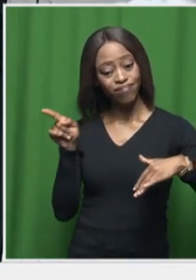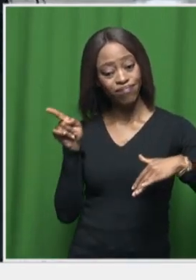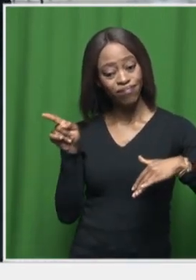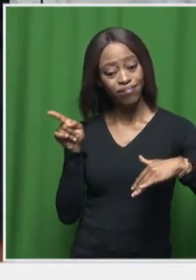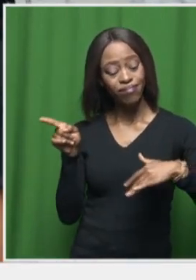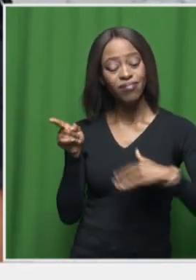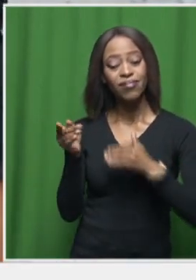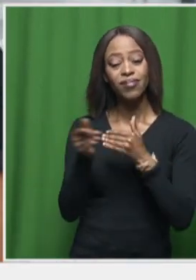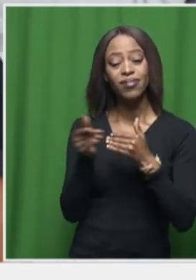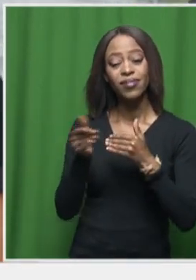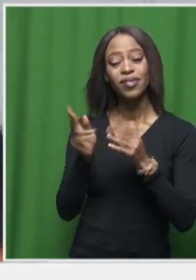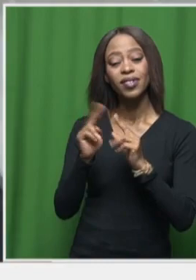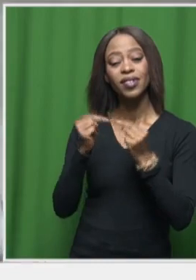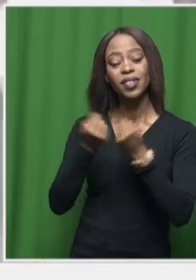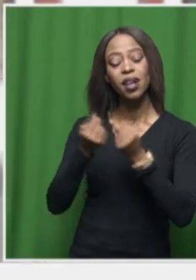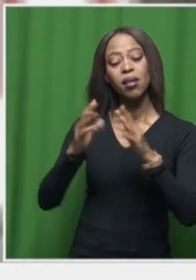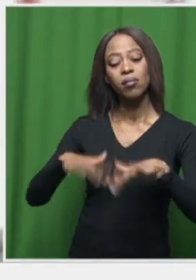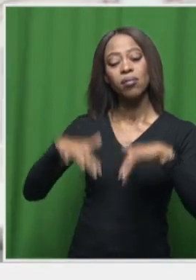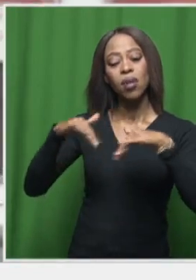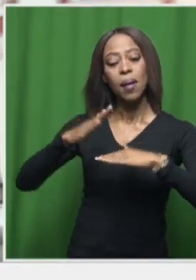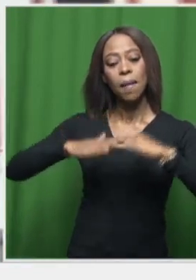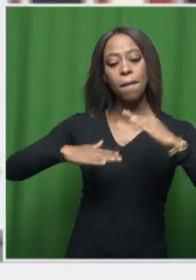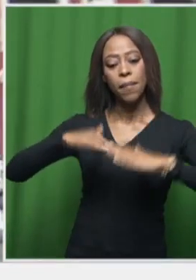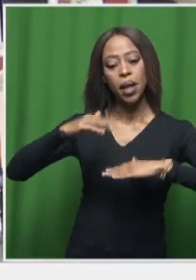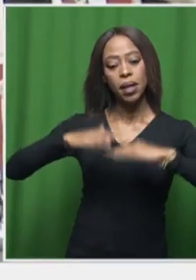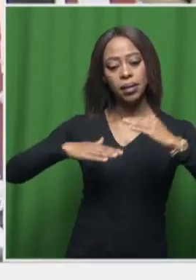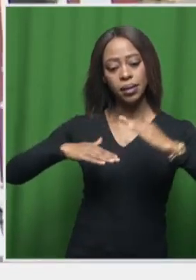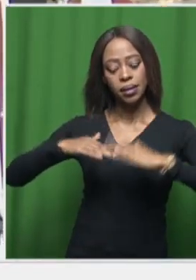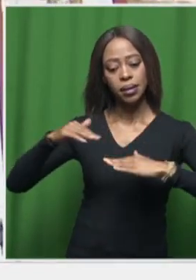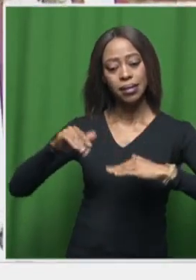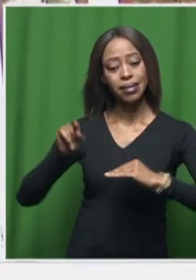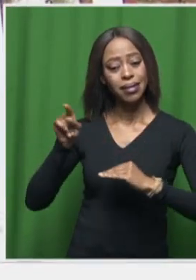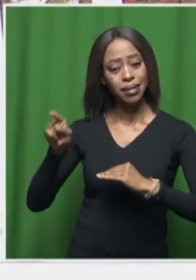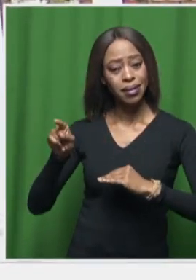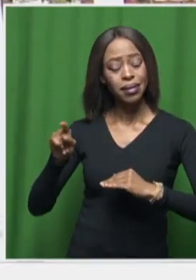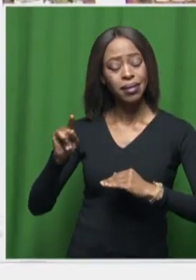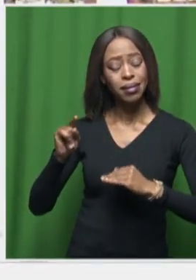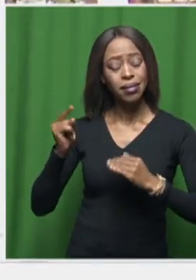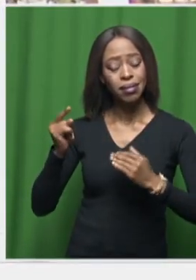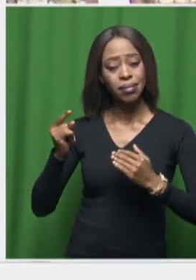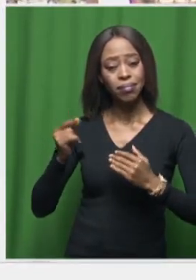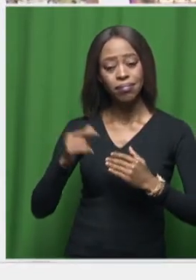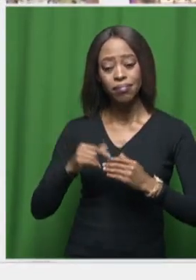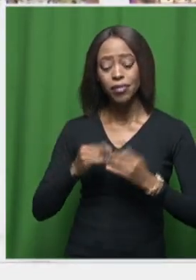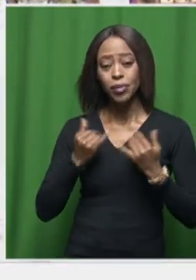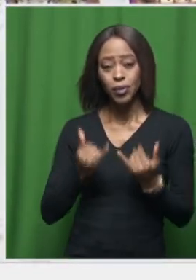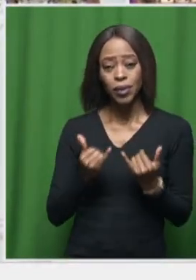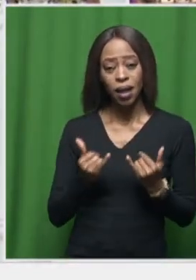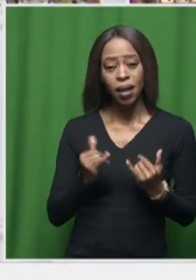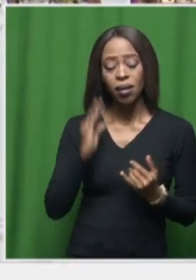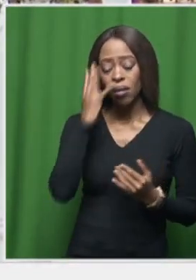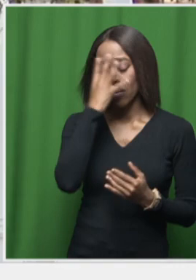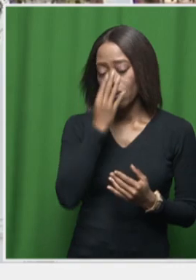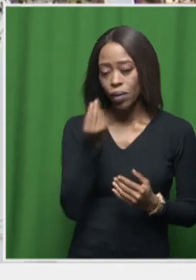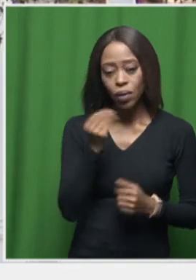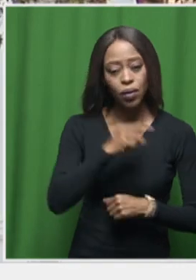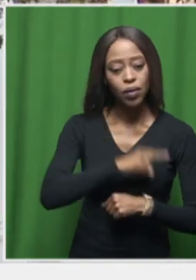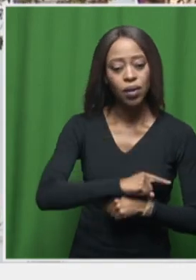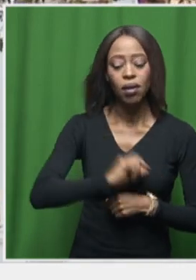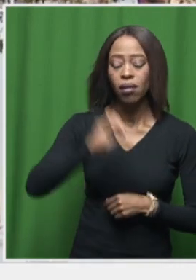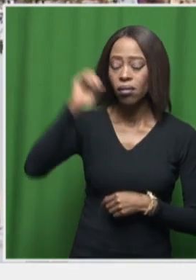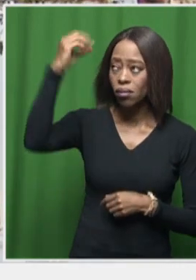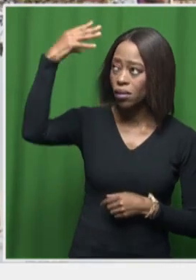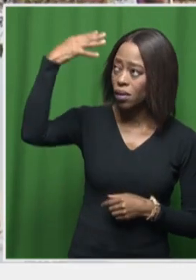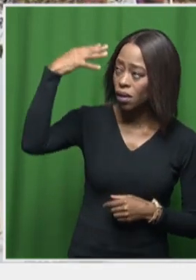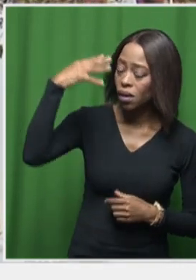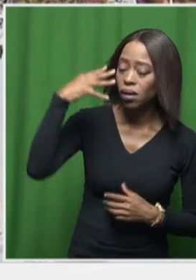the National Assembly building. It's such a beautiful day today here in Cape Town. The sun